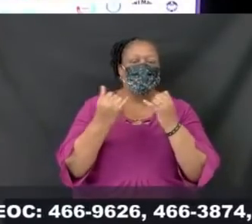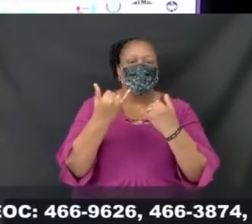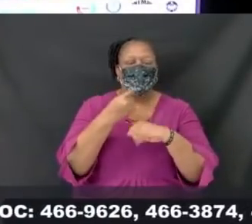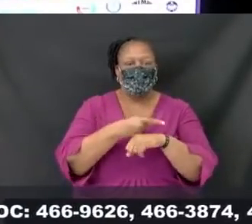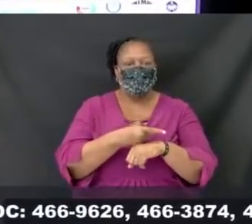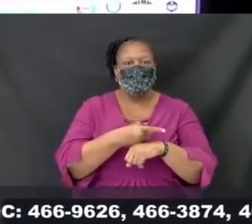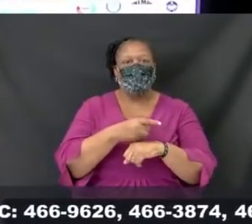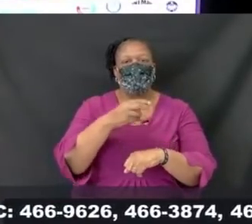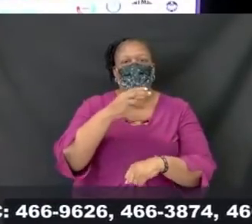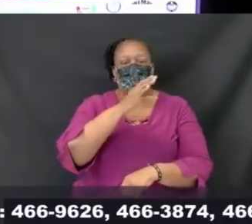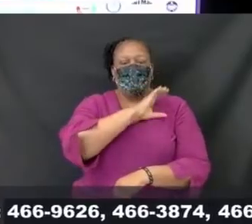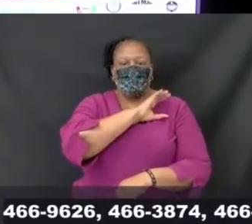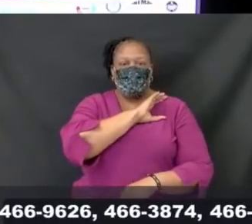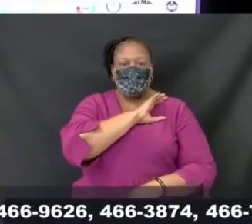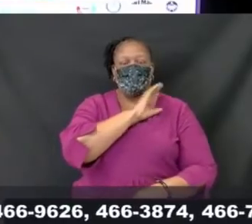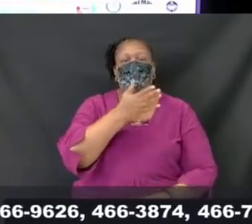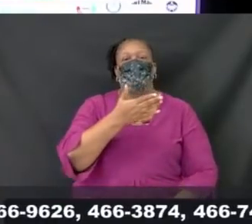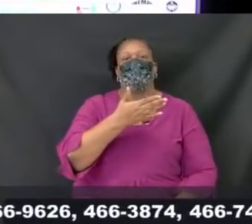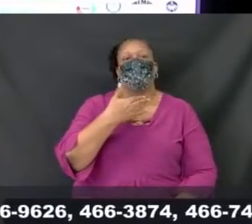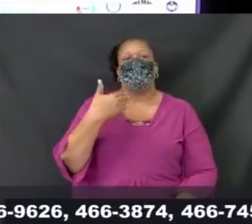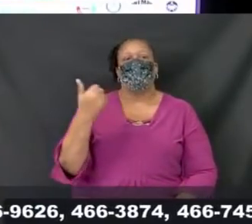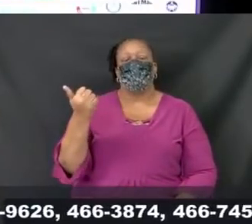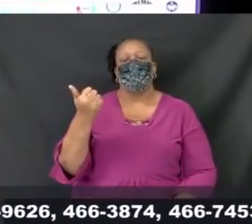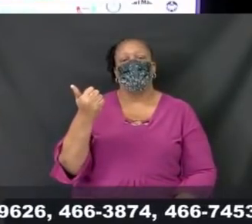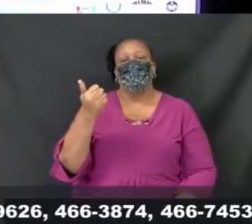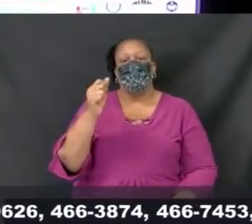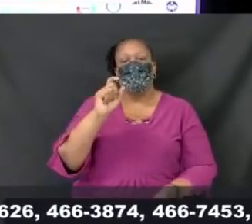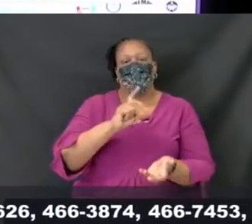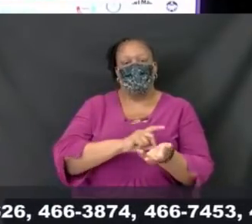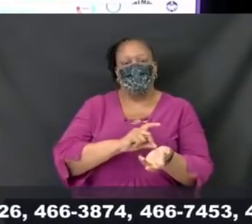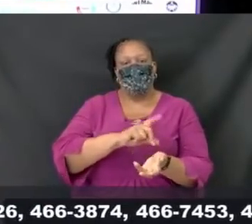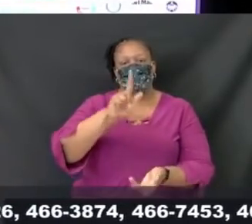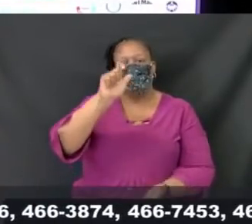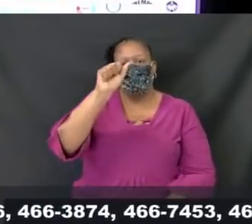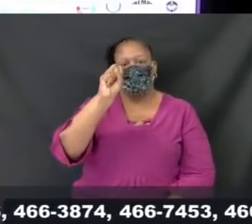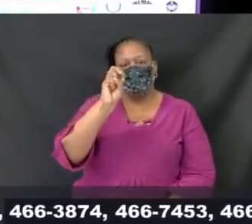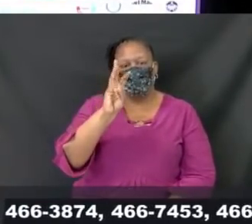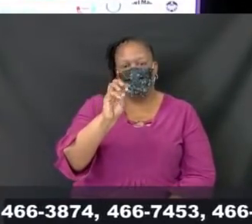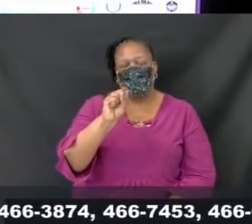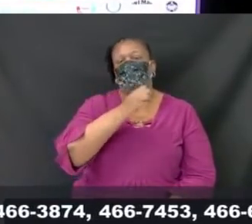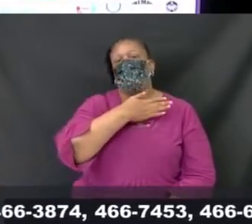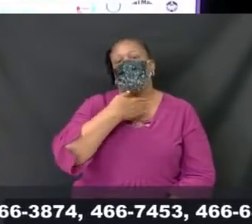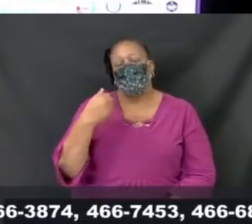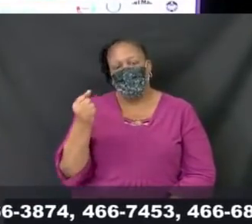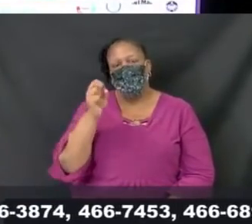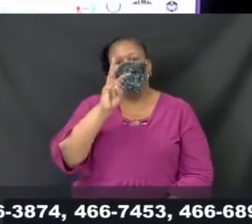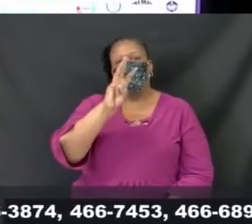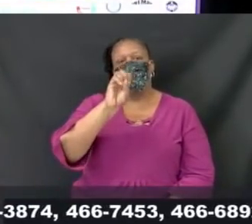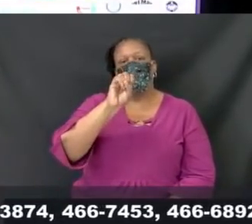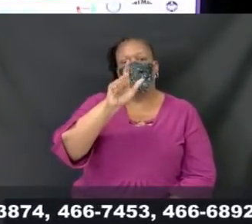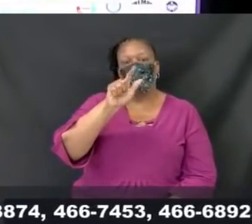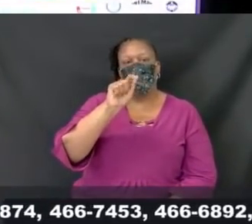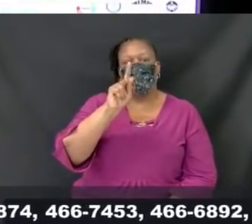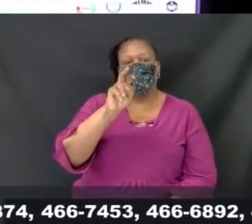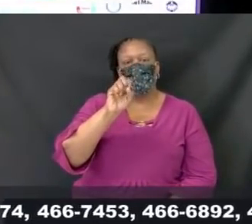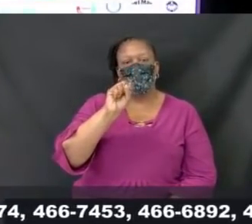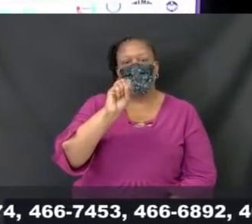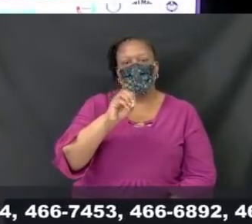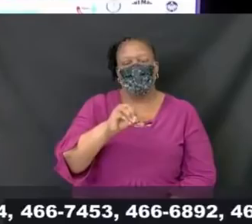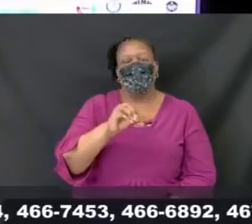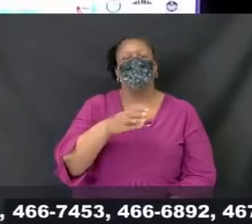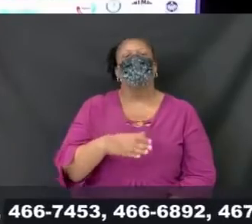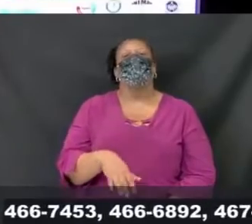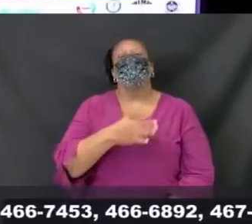CMO Dr. Hazel Laws, and our Medical Chief of Staff at JNF, Dr. Cameron Wilkinson. We thank